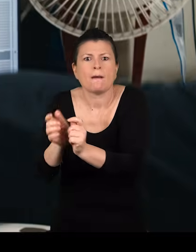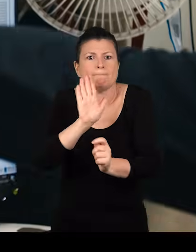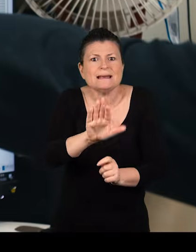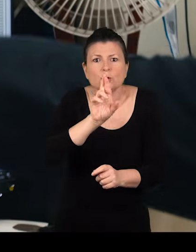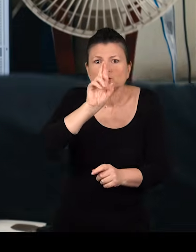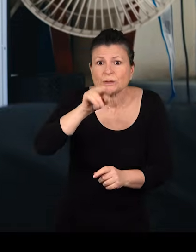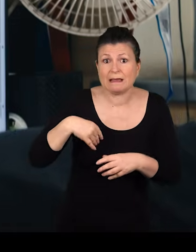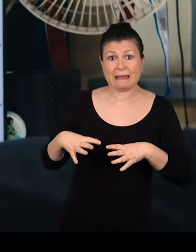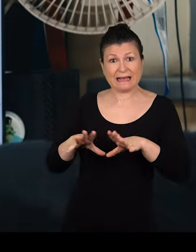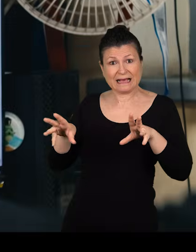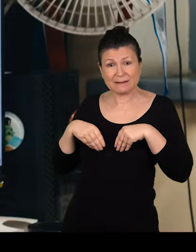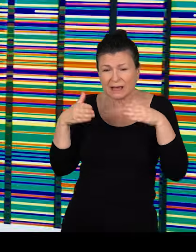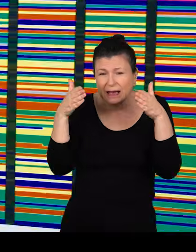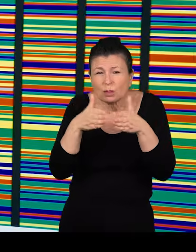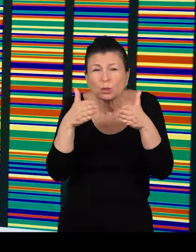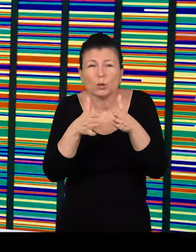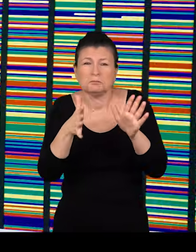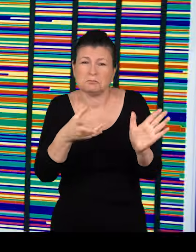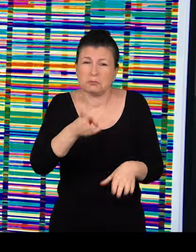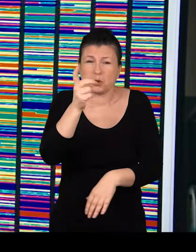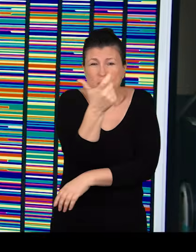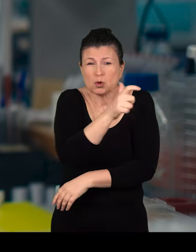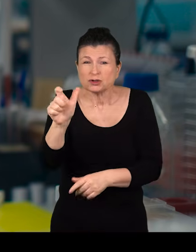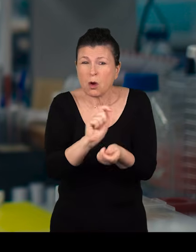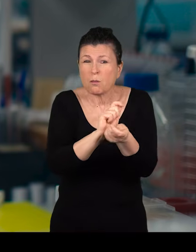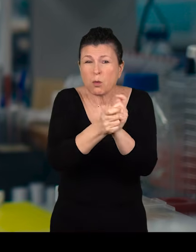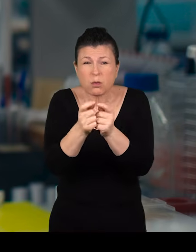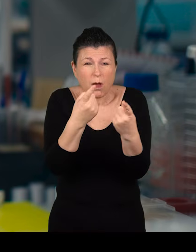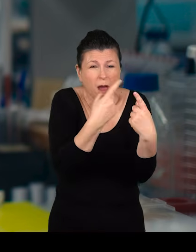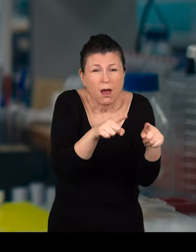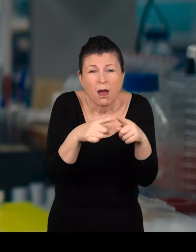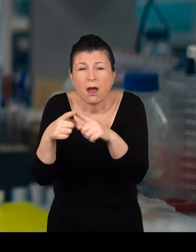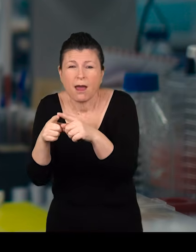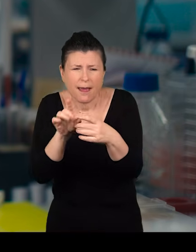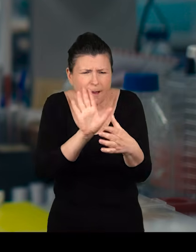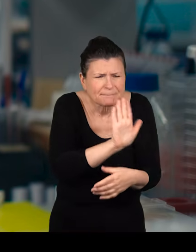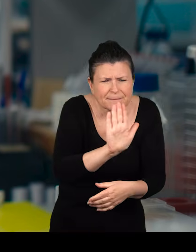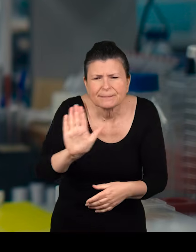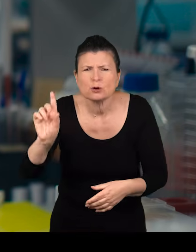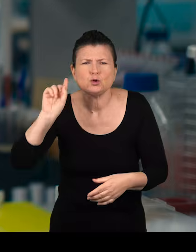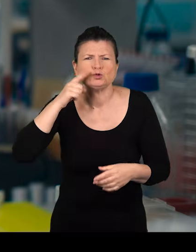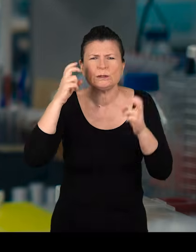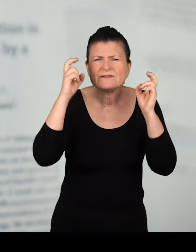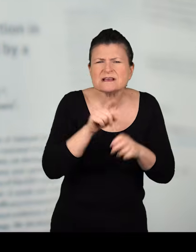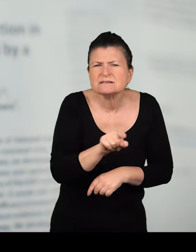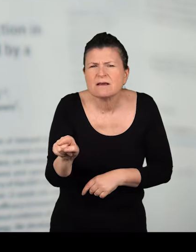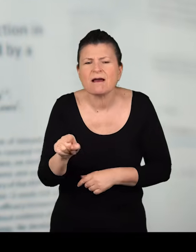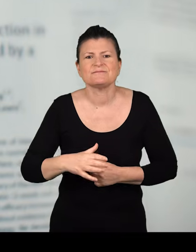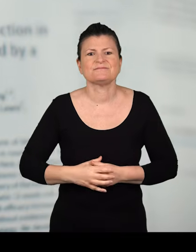mouse mutants. In my group, we've studied over 200 different mouse mutants and characterised the hearing impairment in